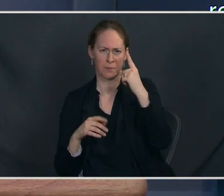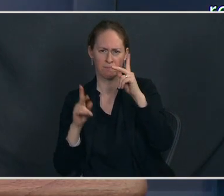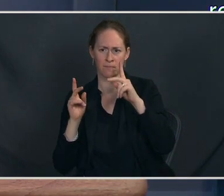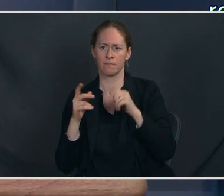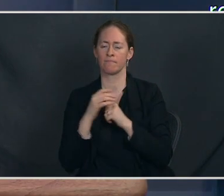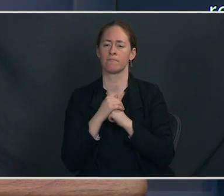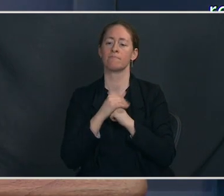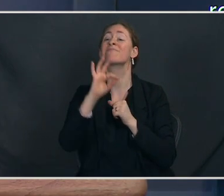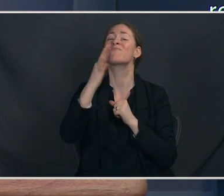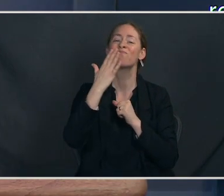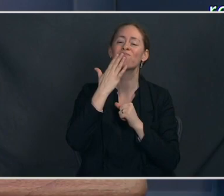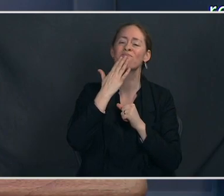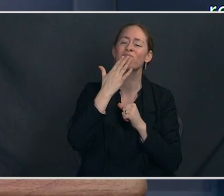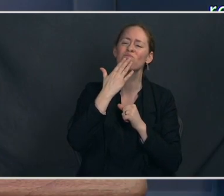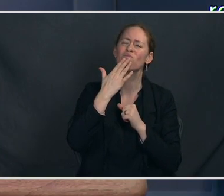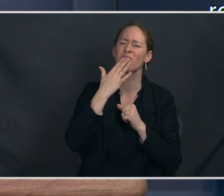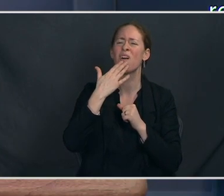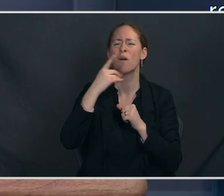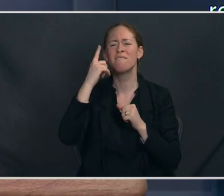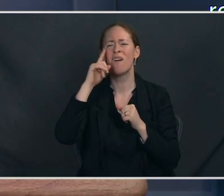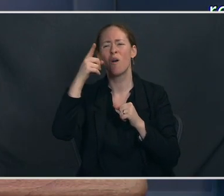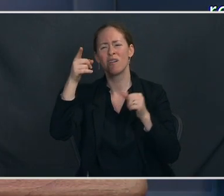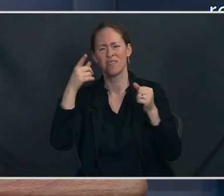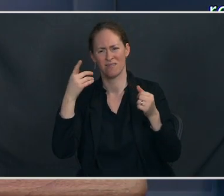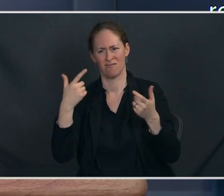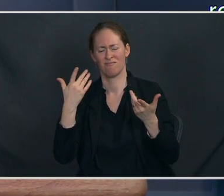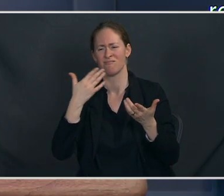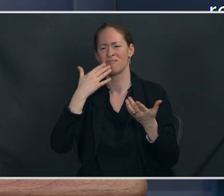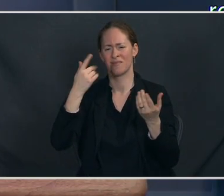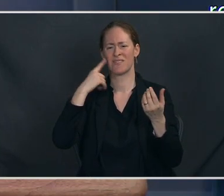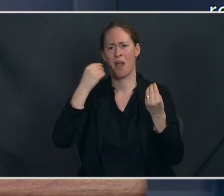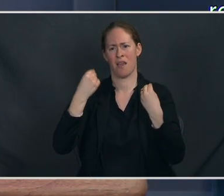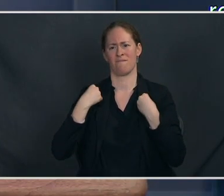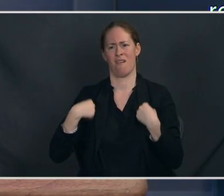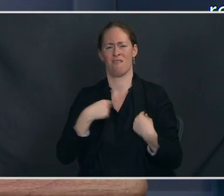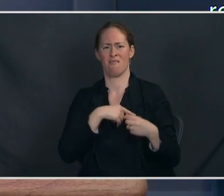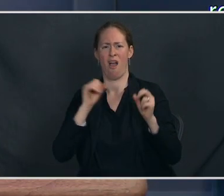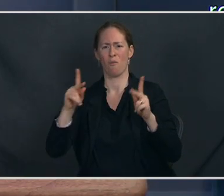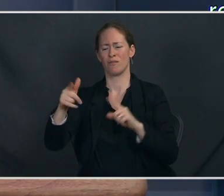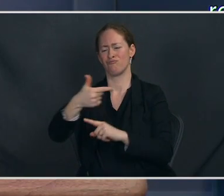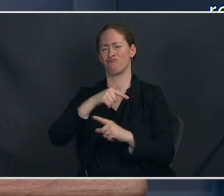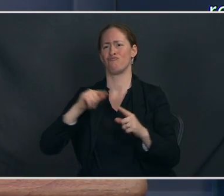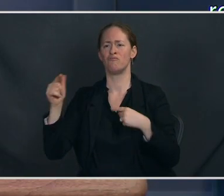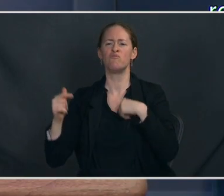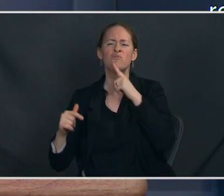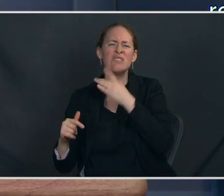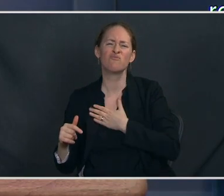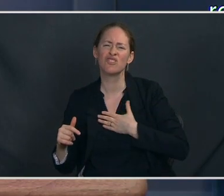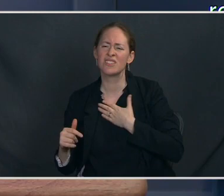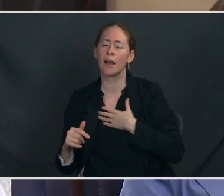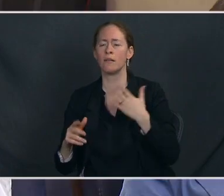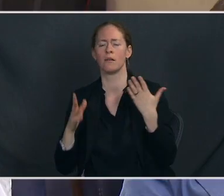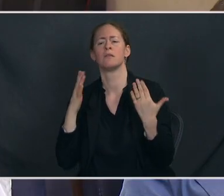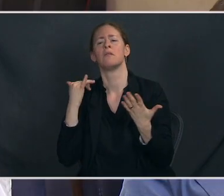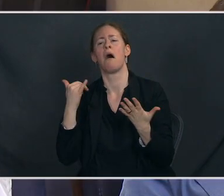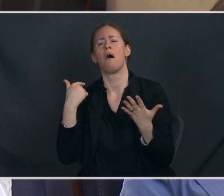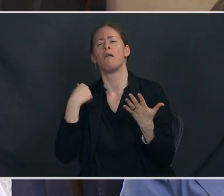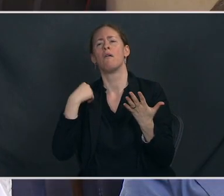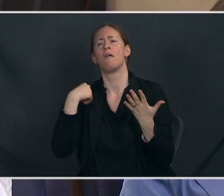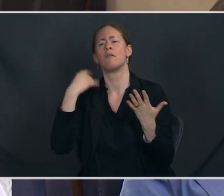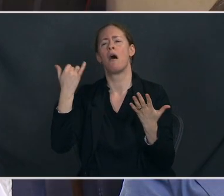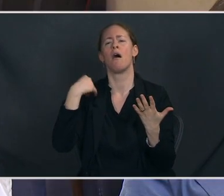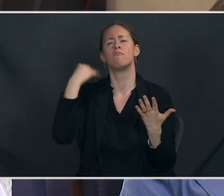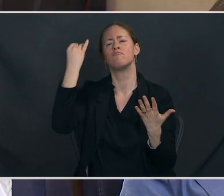that everybody gets the opportunity to ask questions. I really appreciate that. I've got one on housekeeping real quick, and then I've got a domestic and a foreign policy